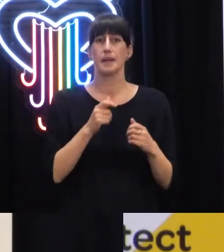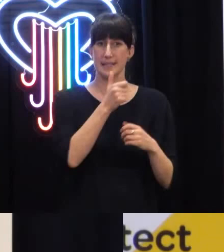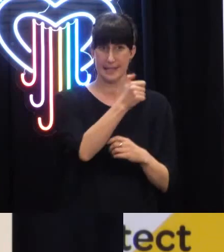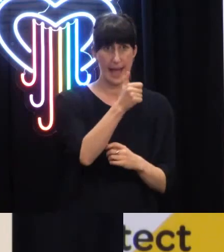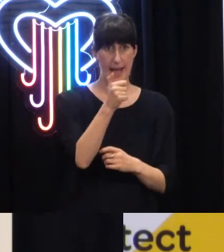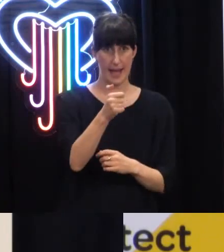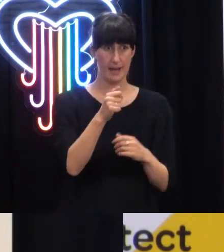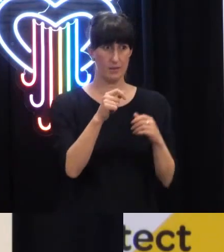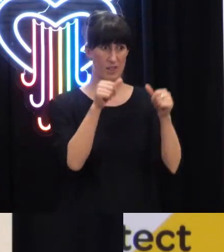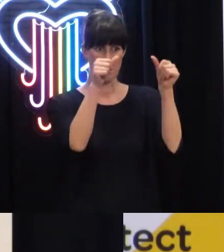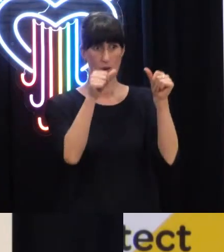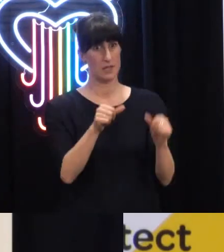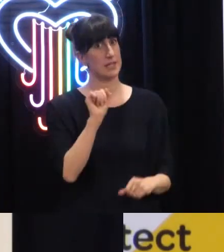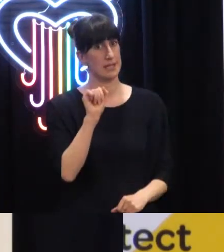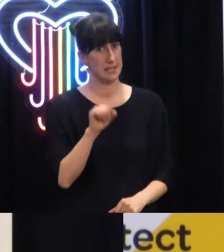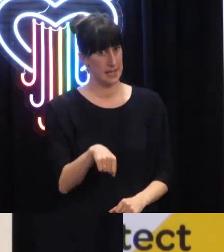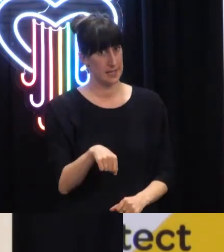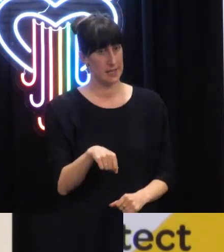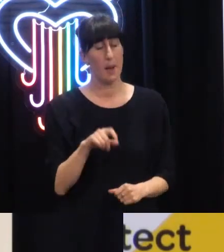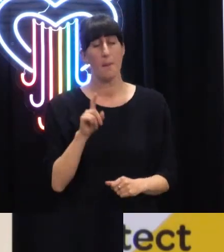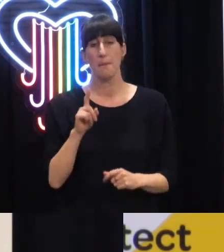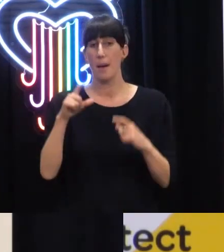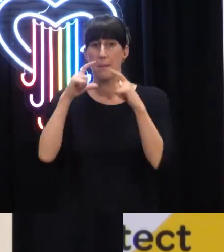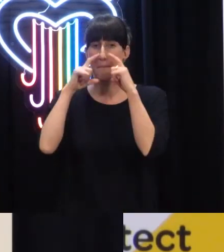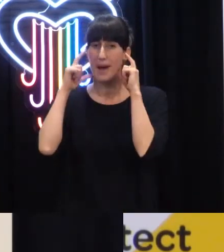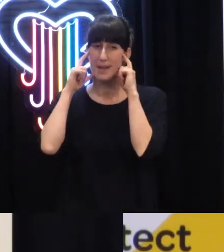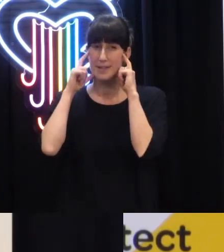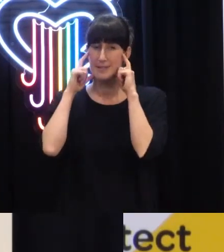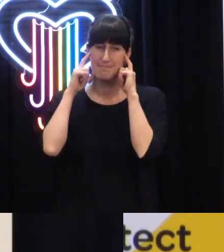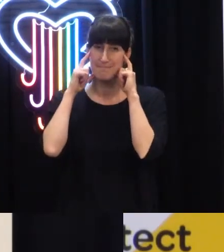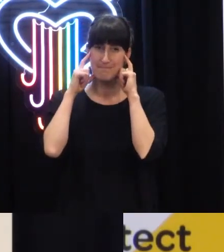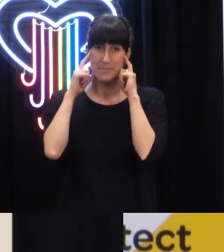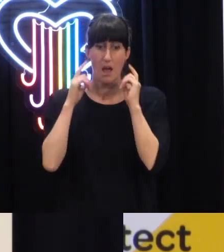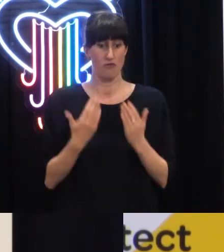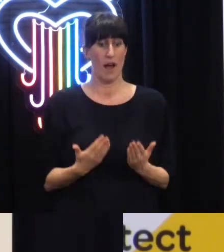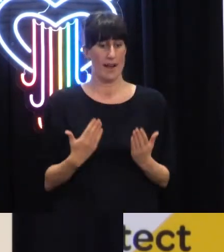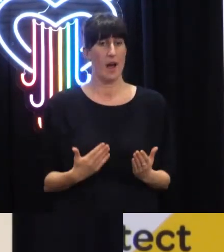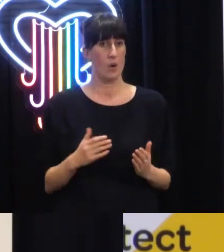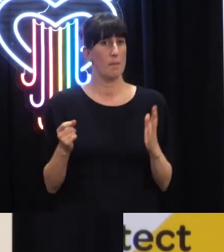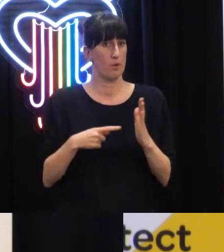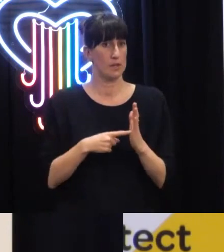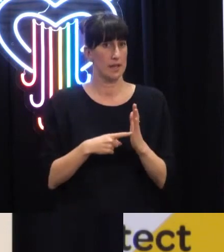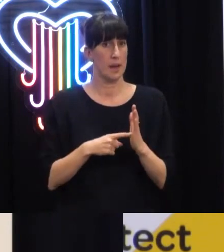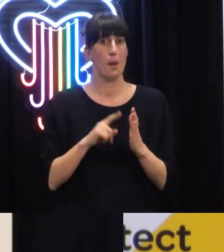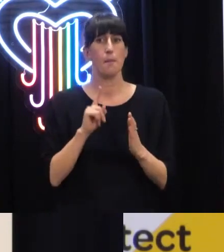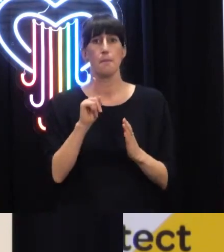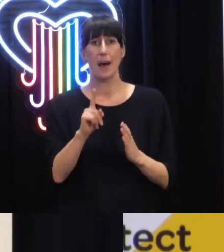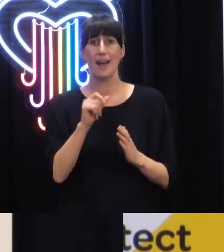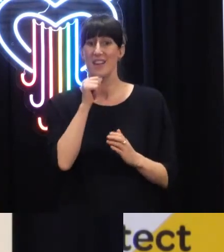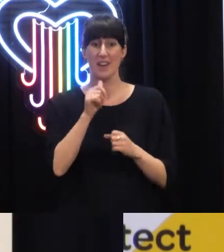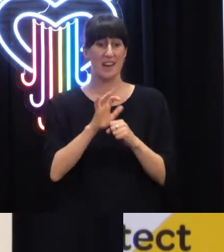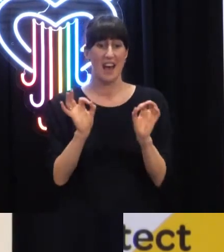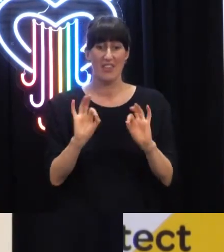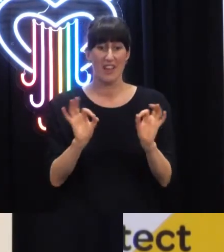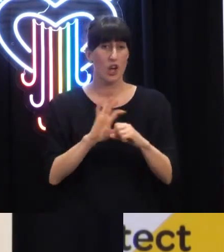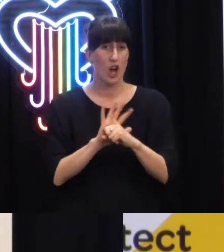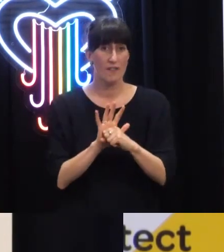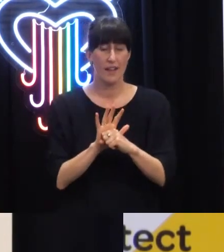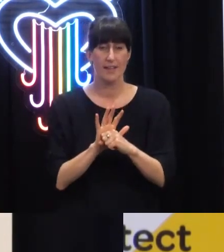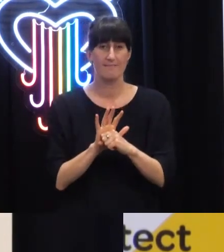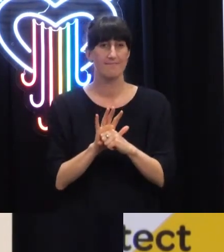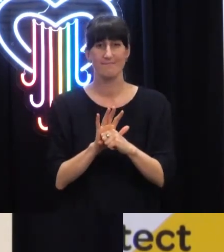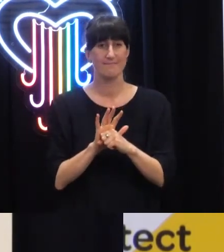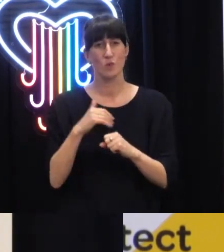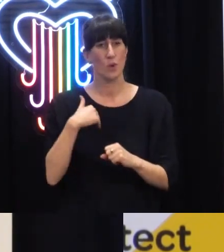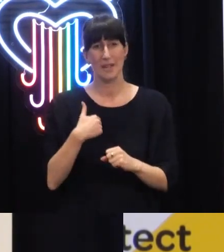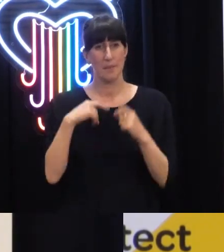contact trace. But we took a different view with masks. Masks right now, though, really important. COVID is in our community. Yes, it's contained, but we